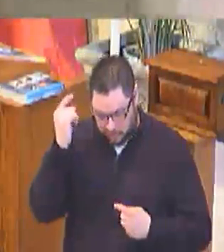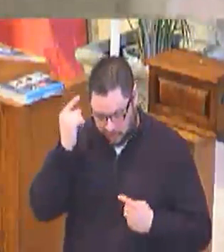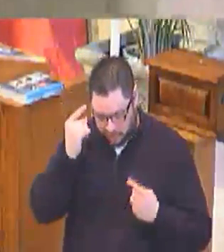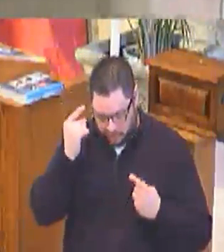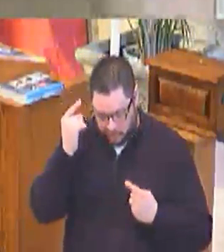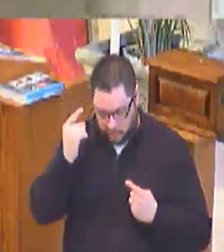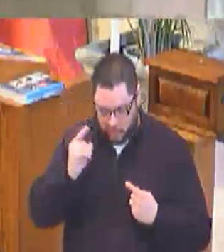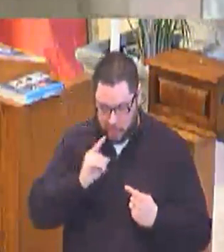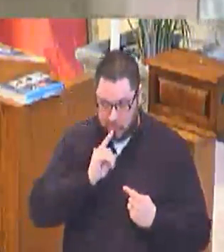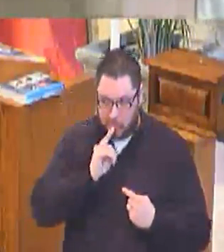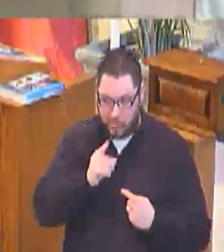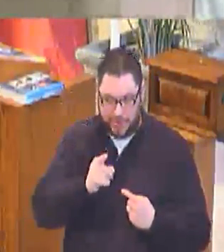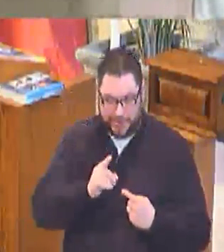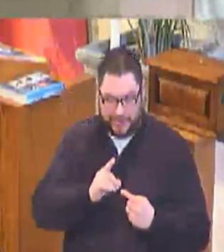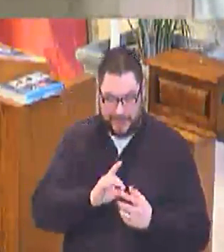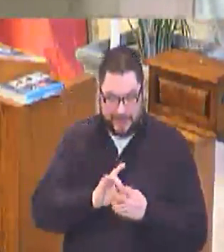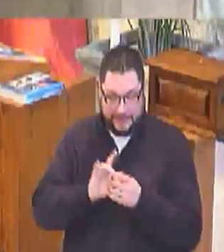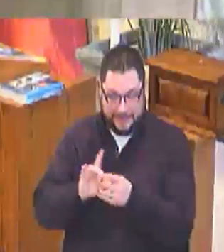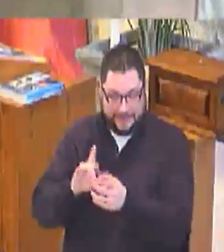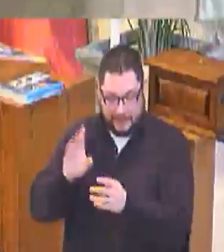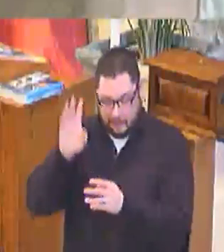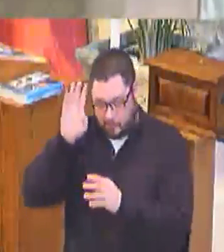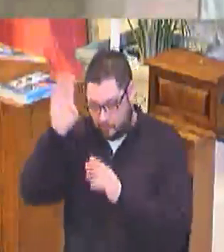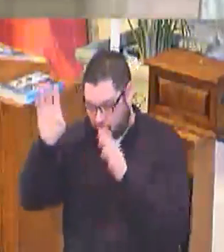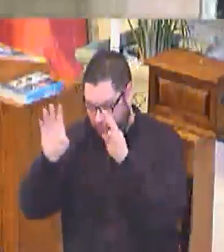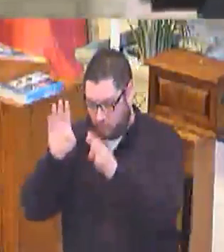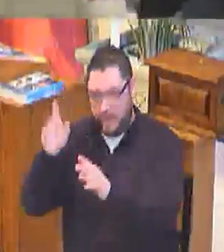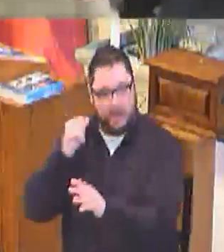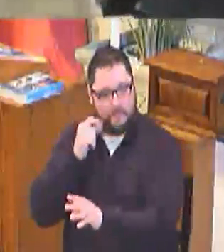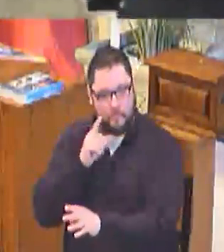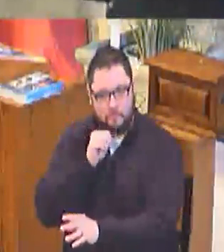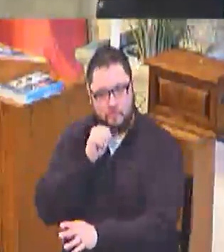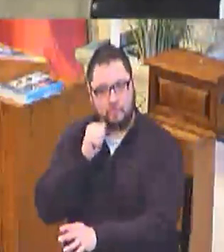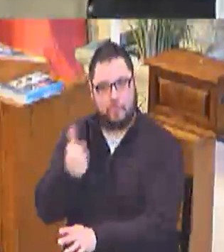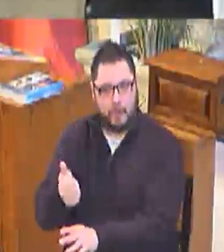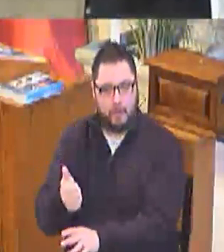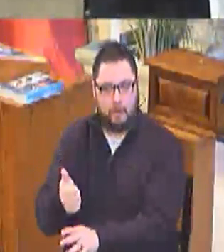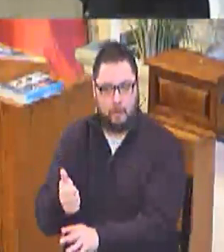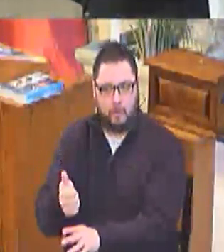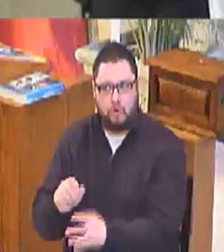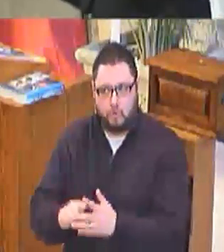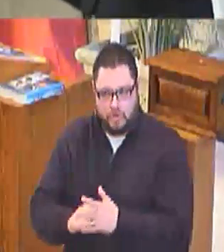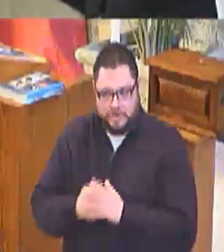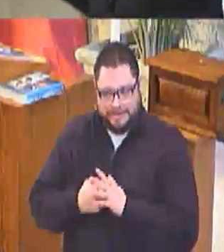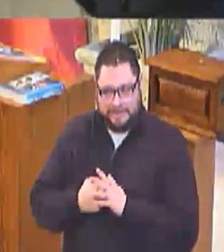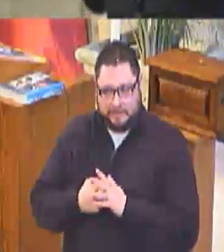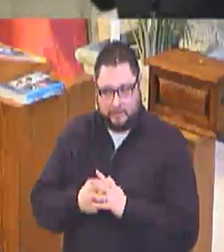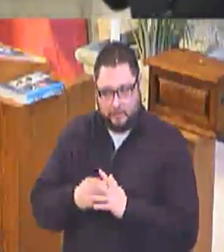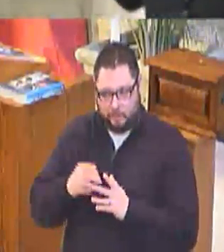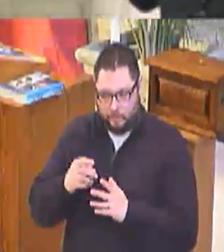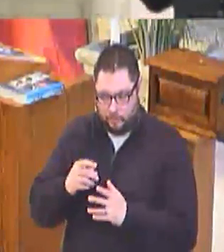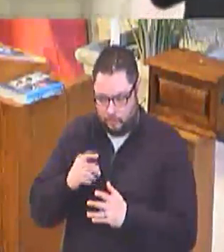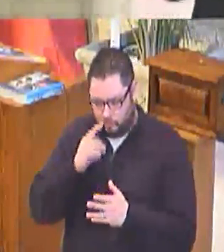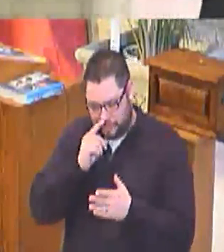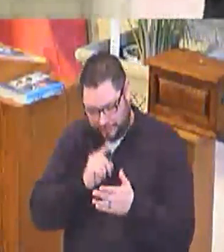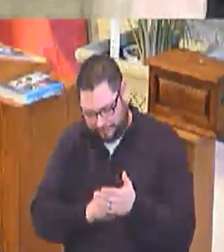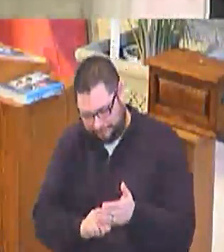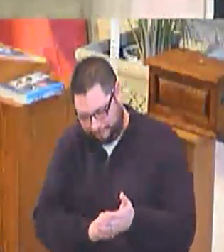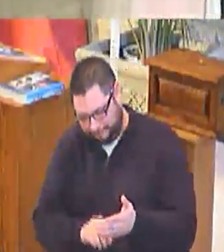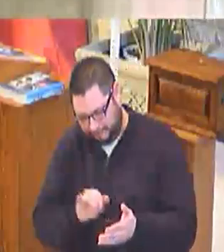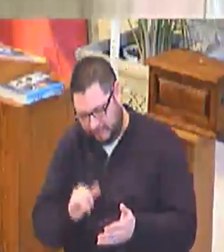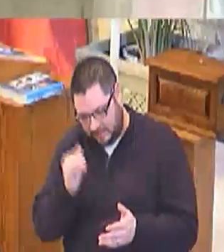is really about creating our tomorrow. So we began to look at these thoughts,